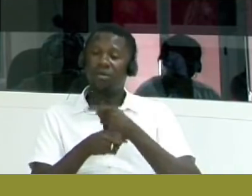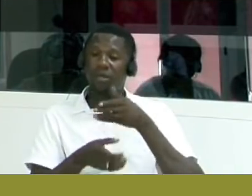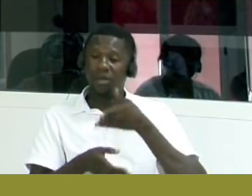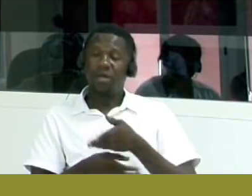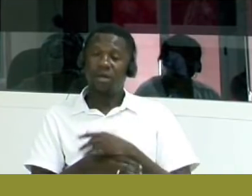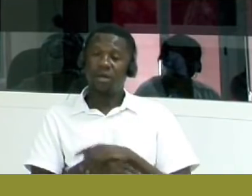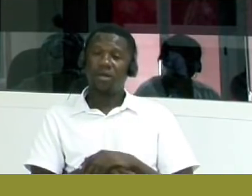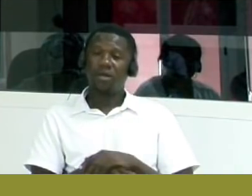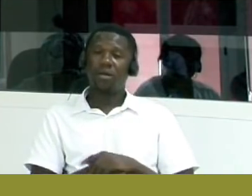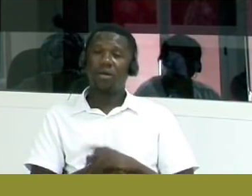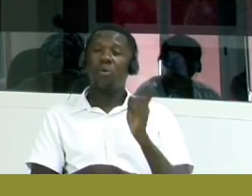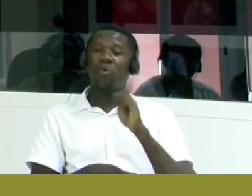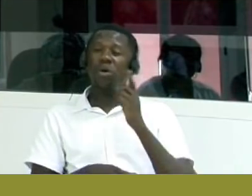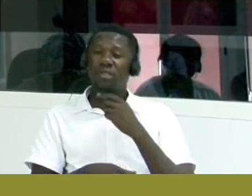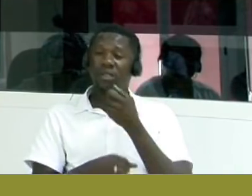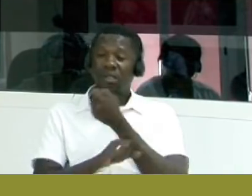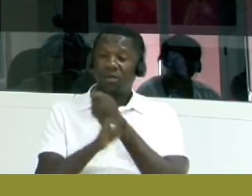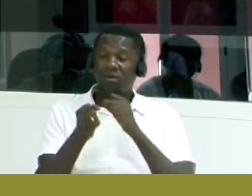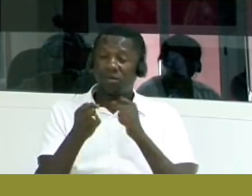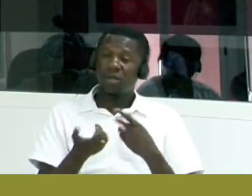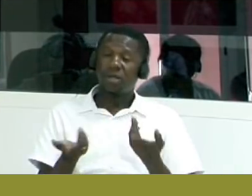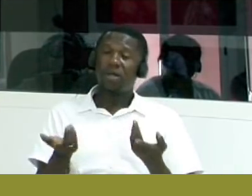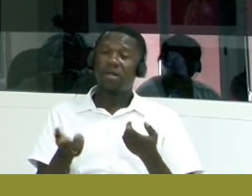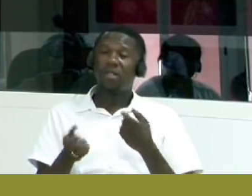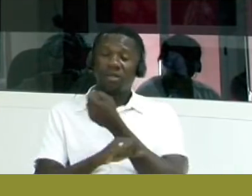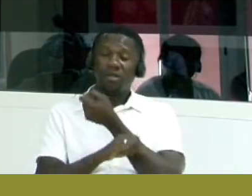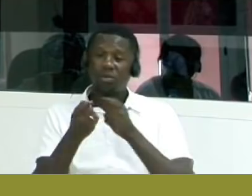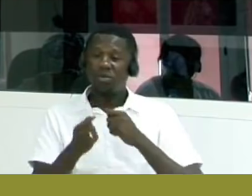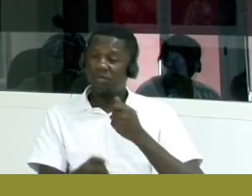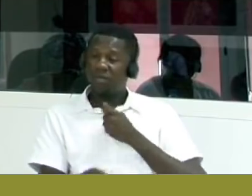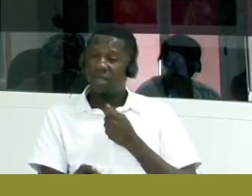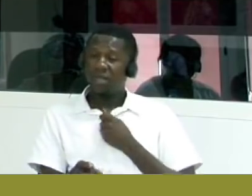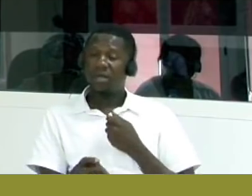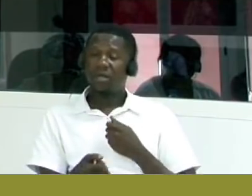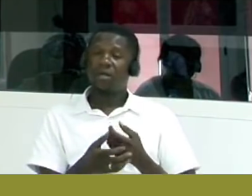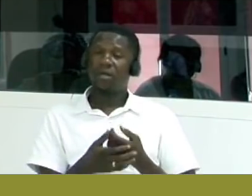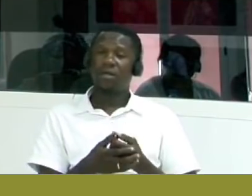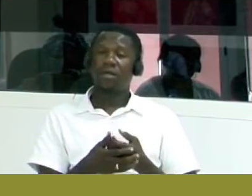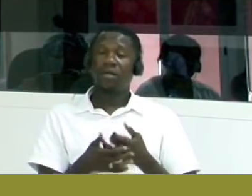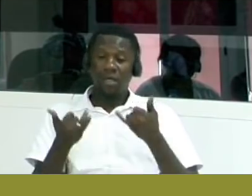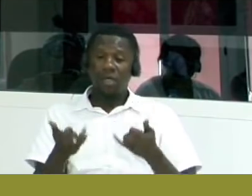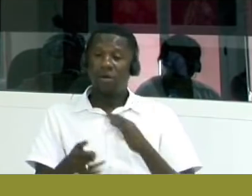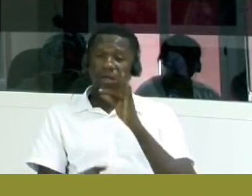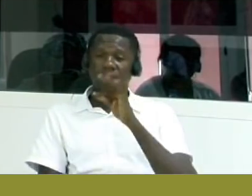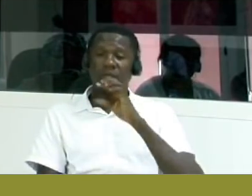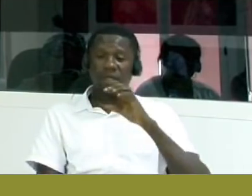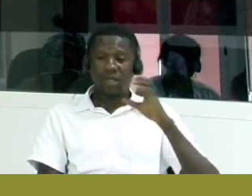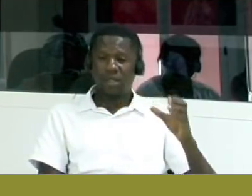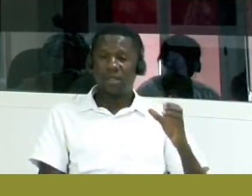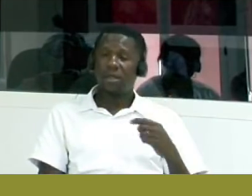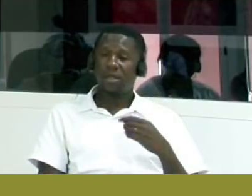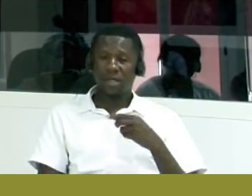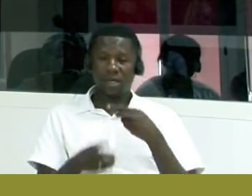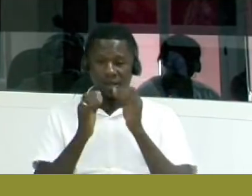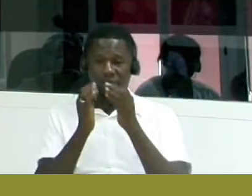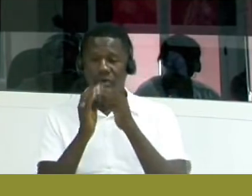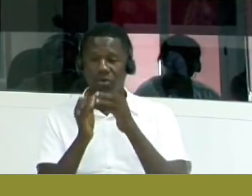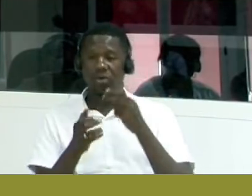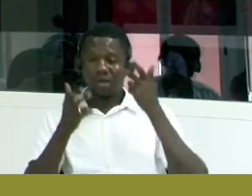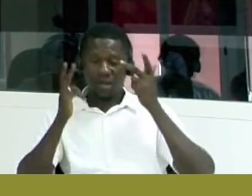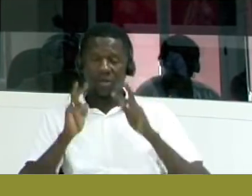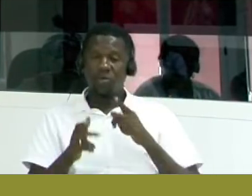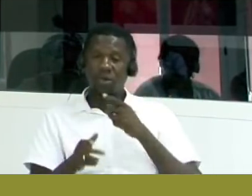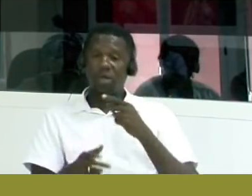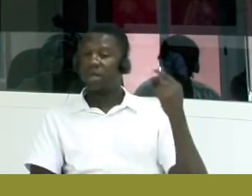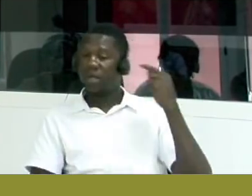circumstances? Circumstance of fear, circumstance of... Now with the TRRC, as I told you, counsel, we are hearing things. I used to hear about